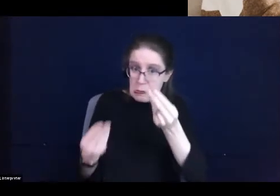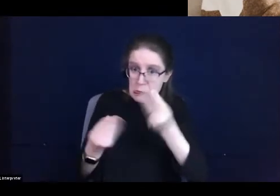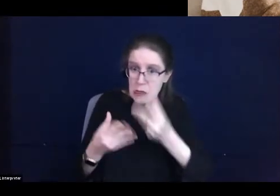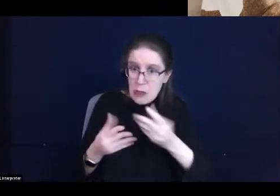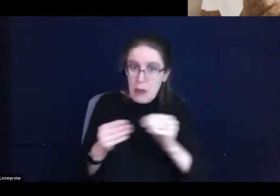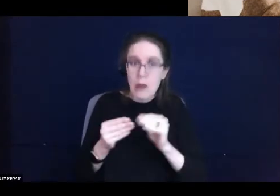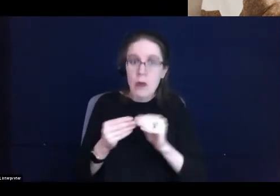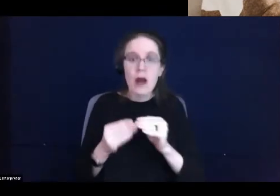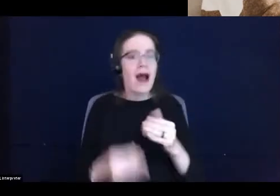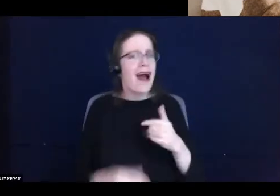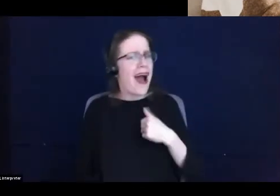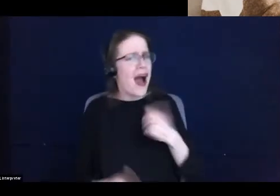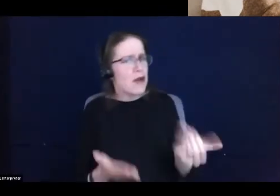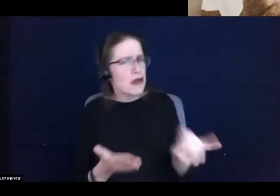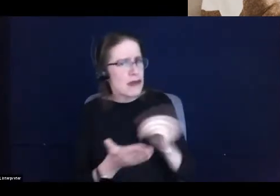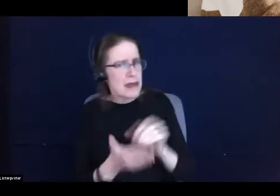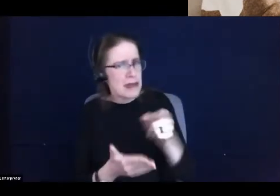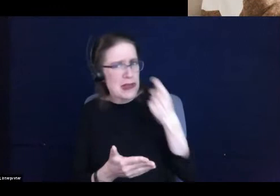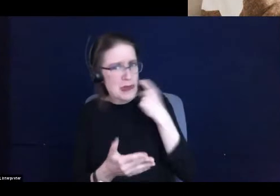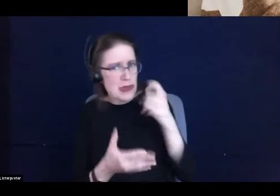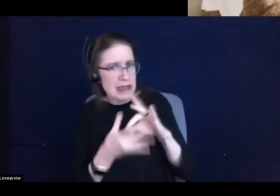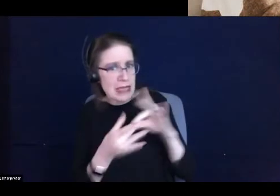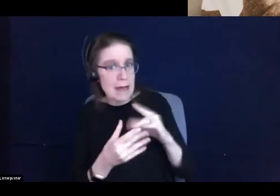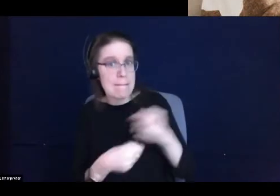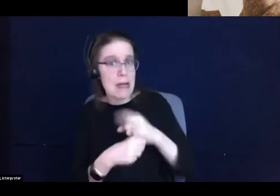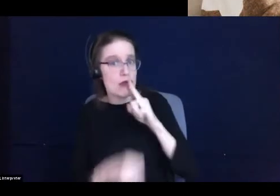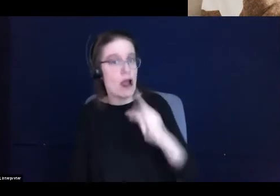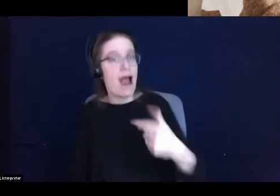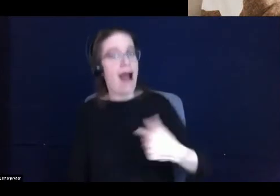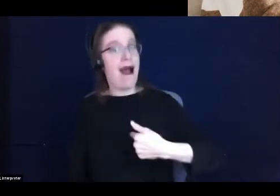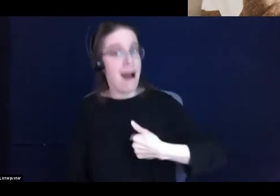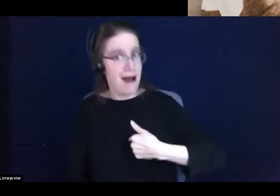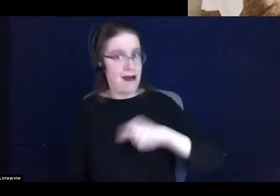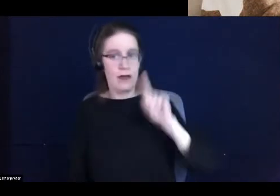you just said to make sure that I heard everything correctly.